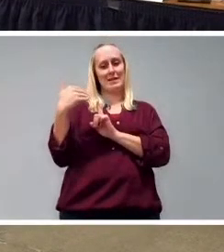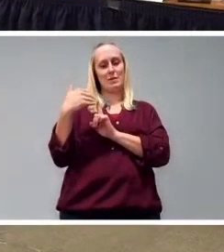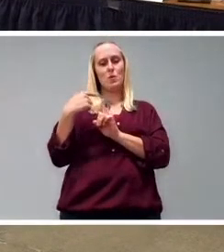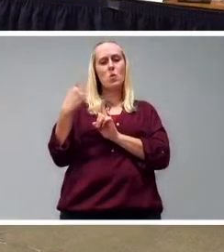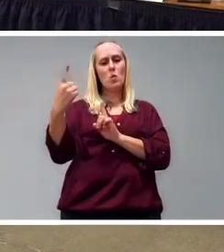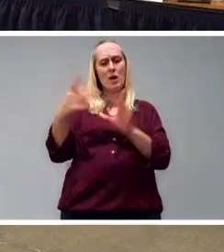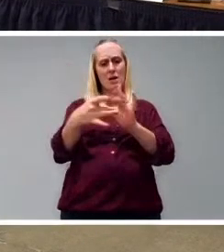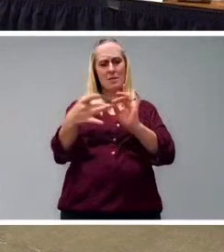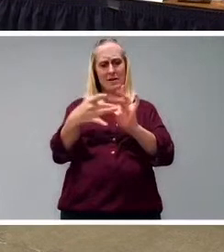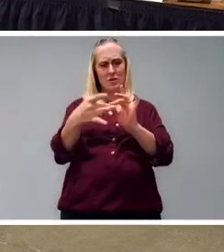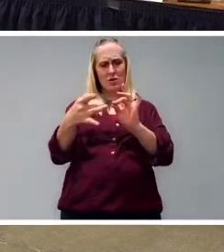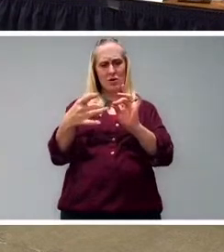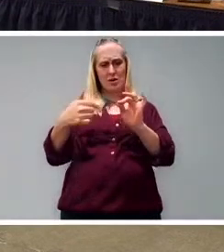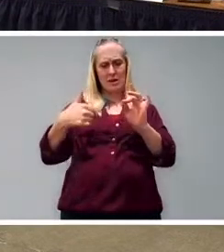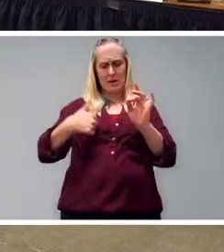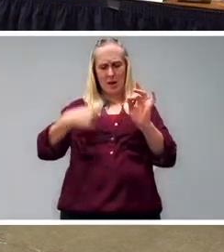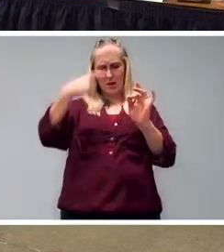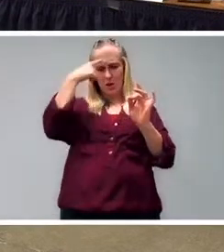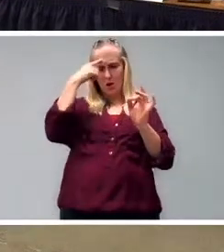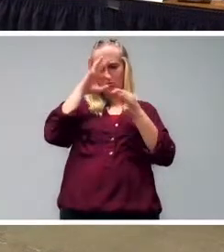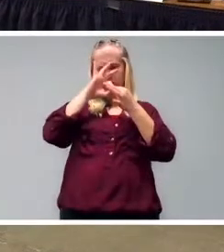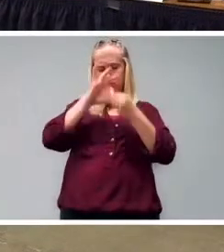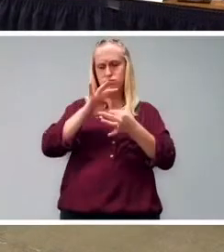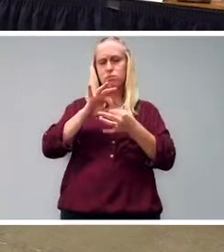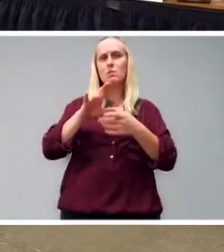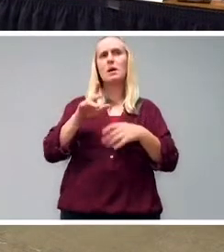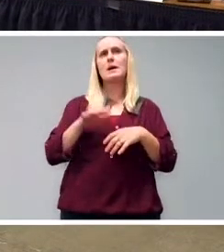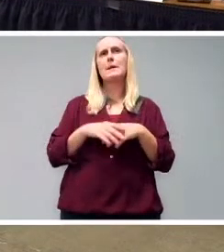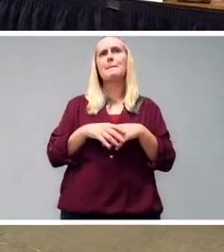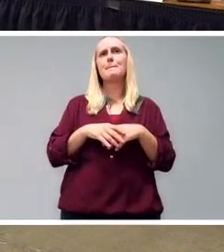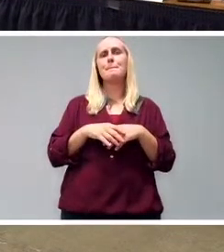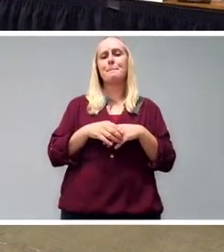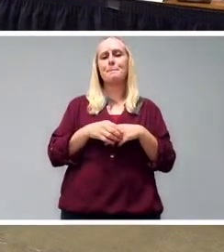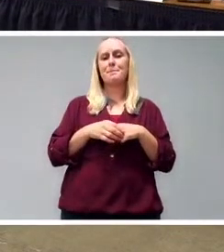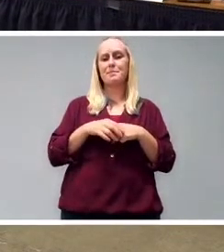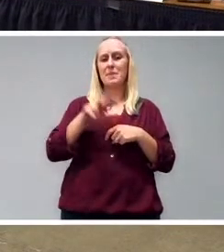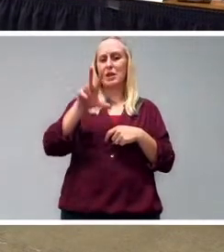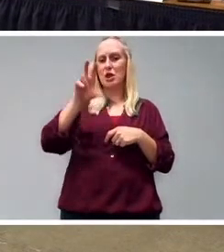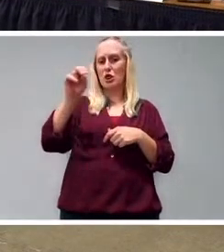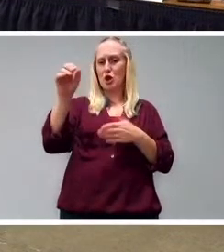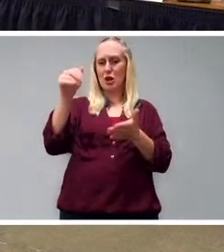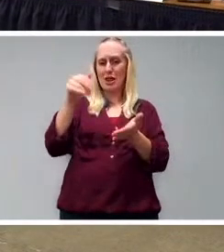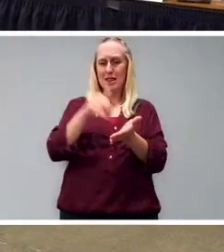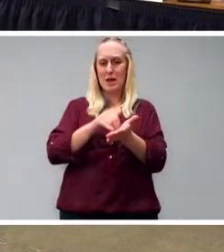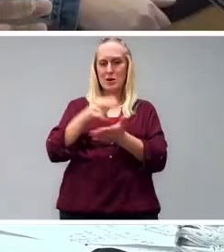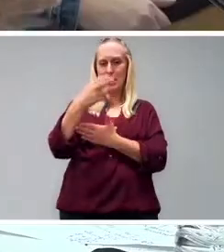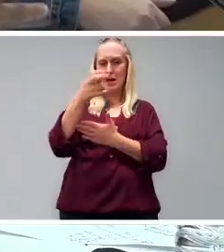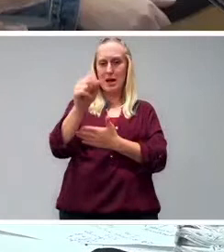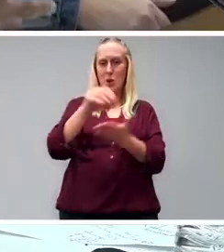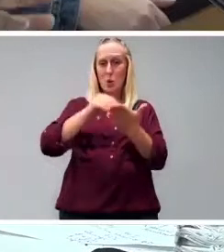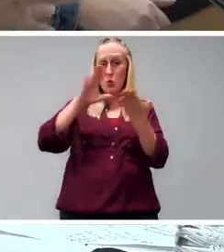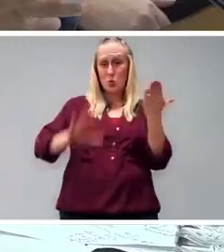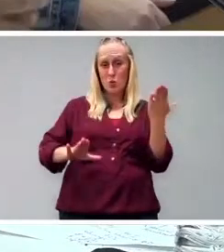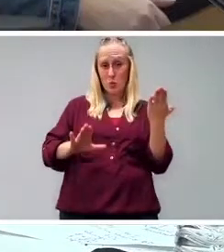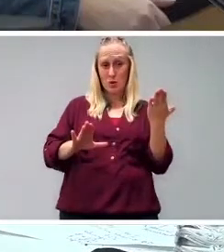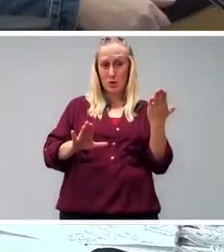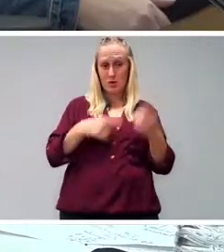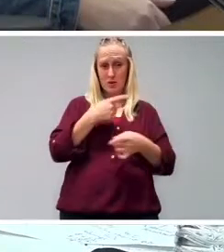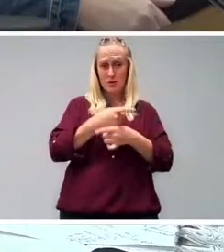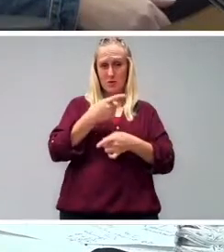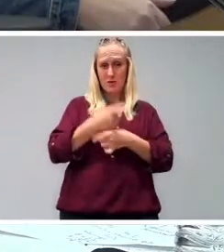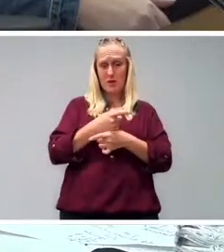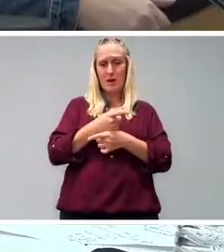which I was thinking. You know, we got like 13,000 or so high school students throughout, about 7,000 or 8,000 come to